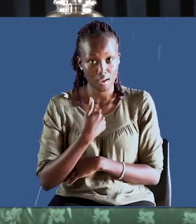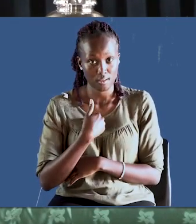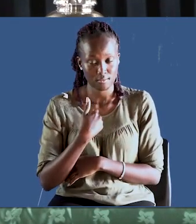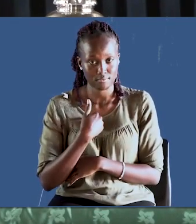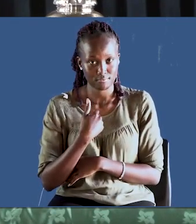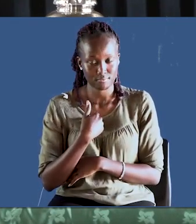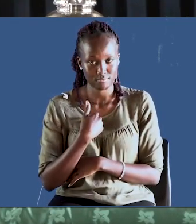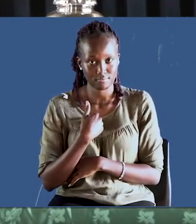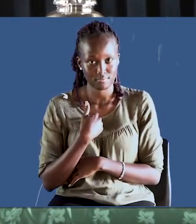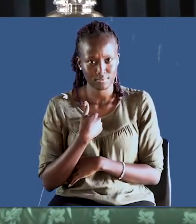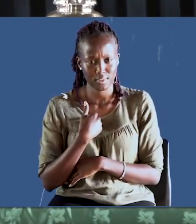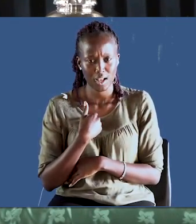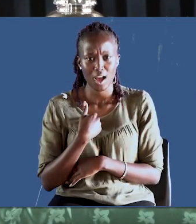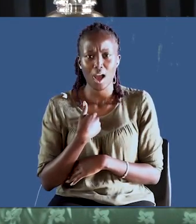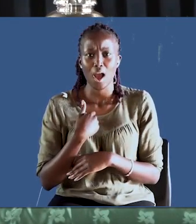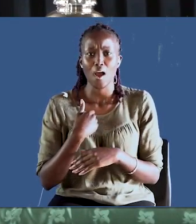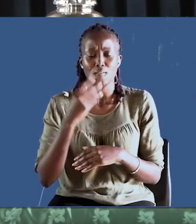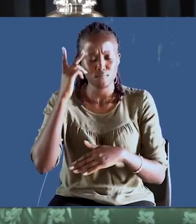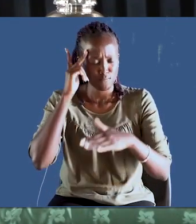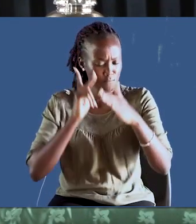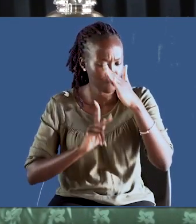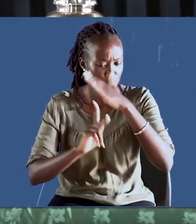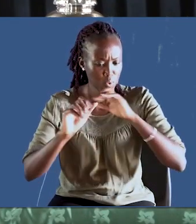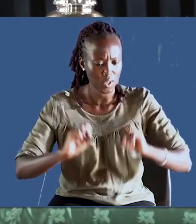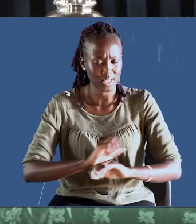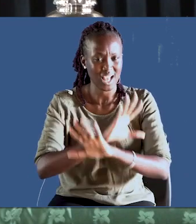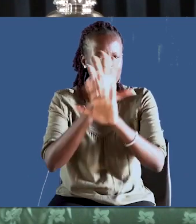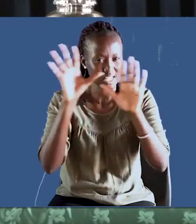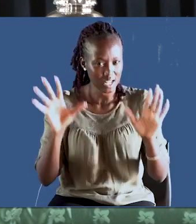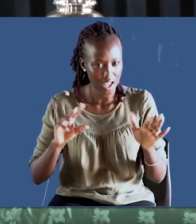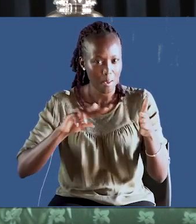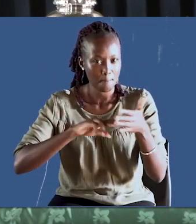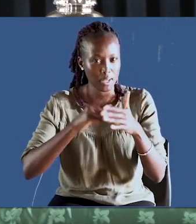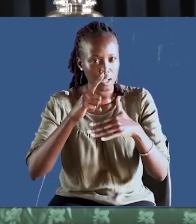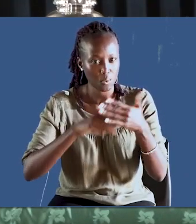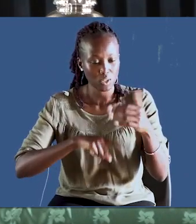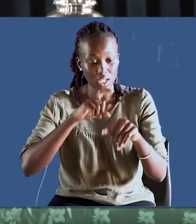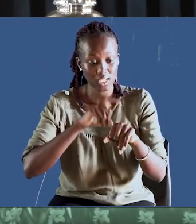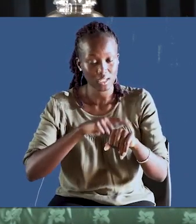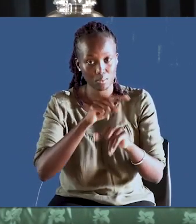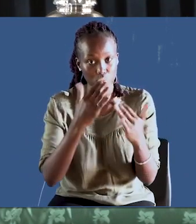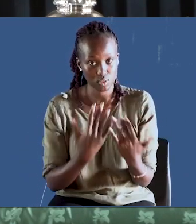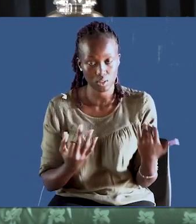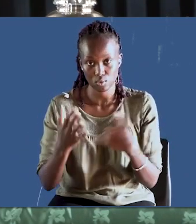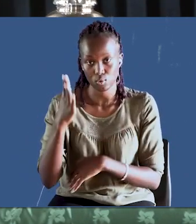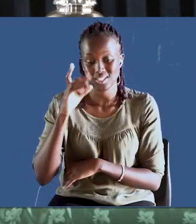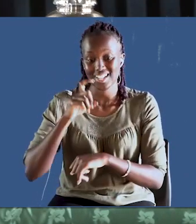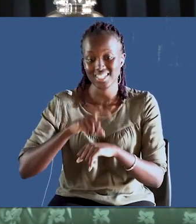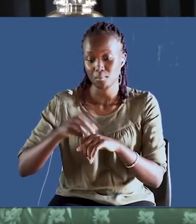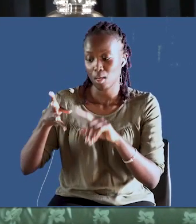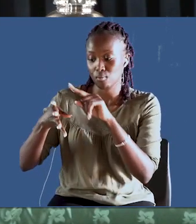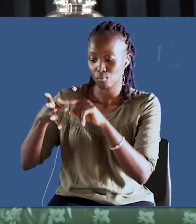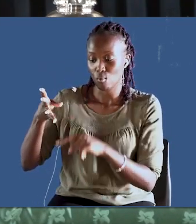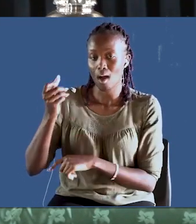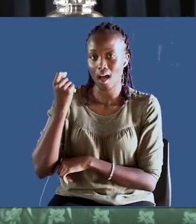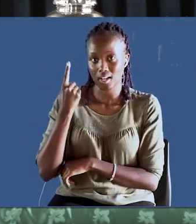an indisputable and compromisable vision of what it means to be a child of God. When we do so,